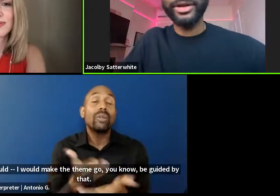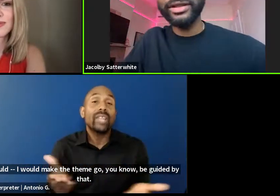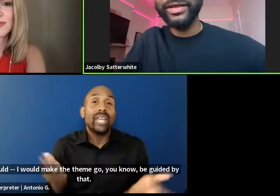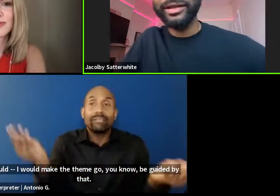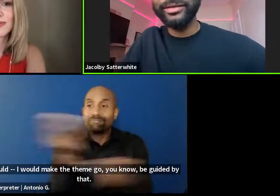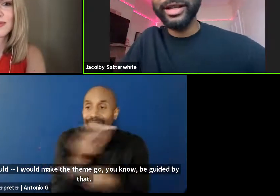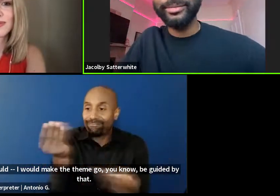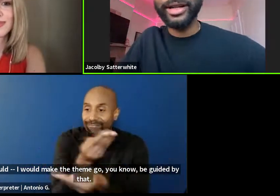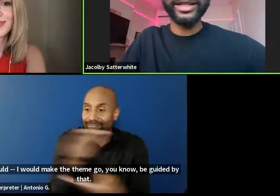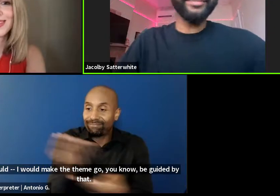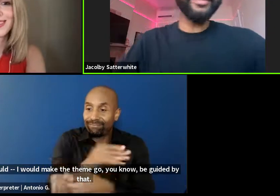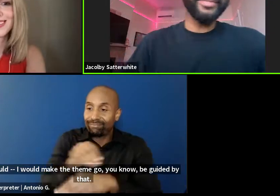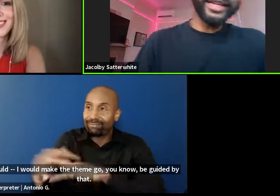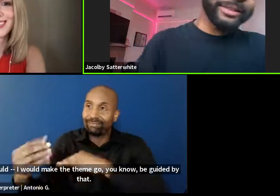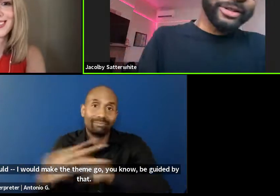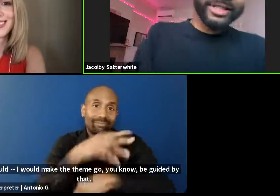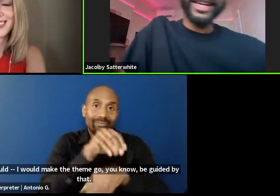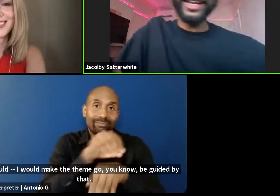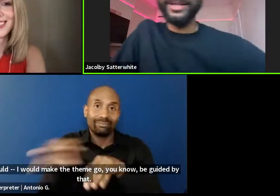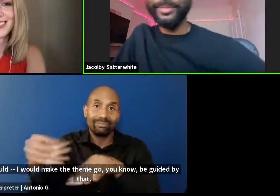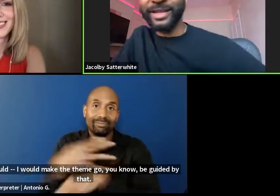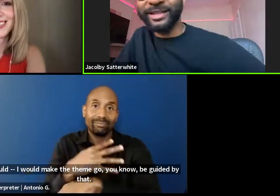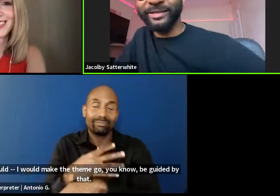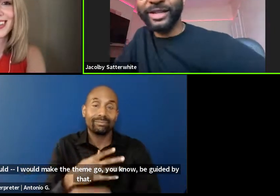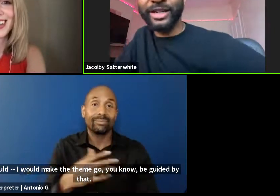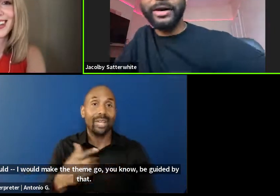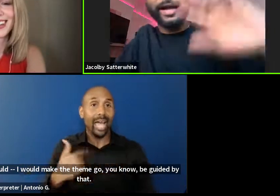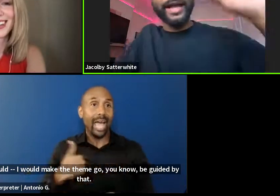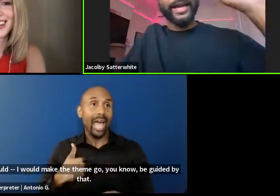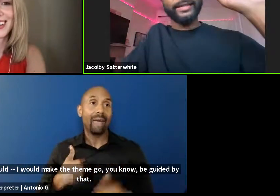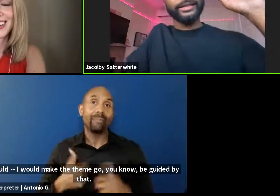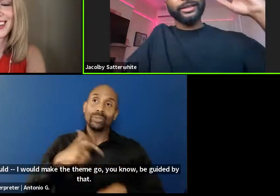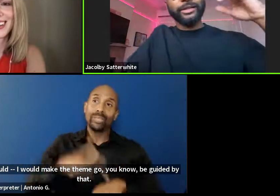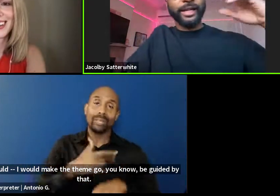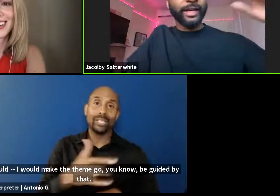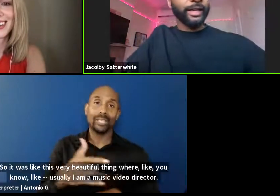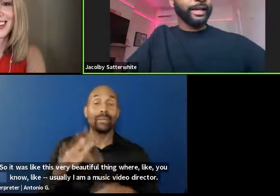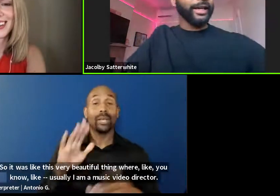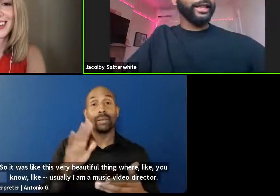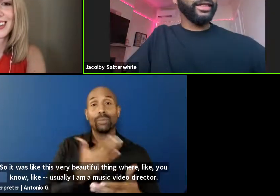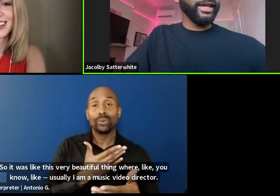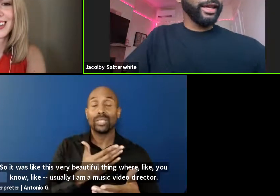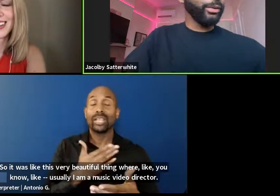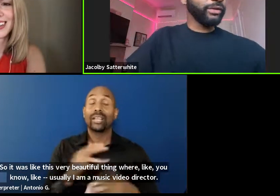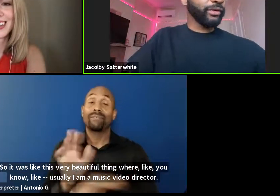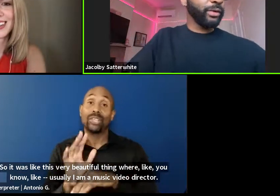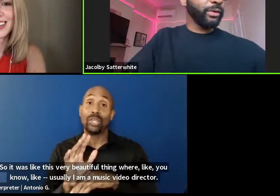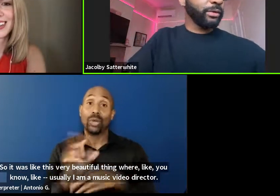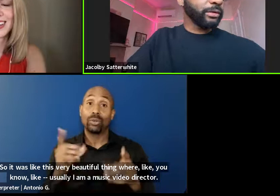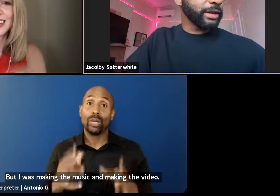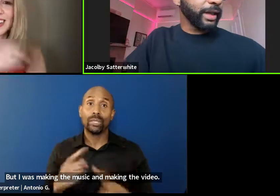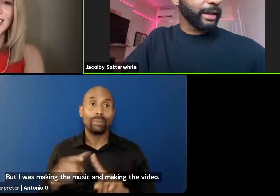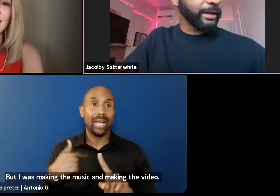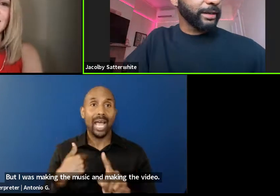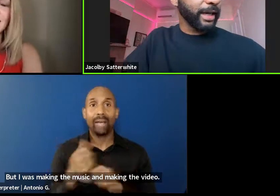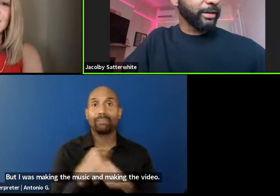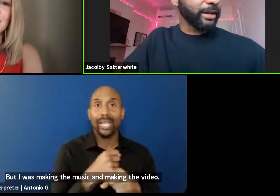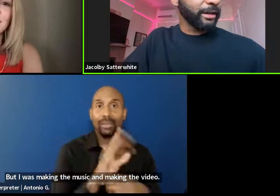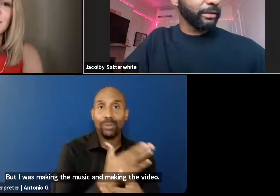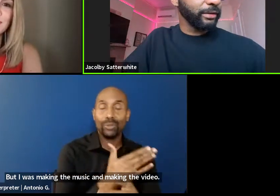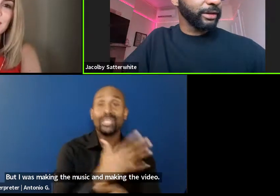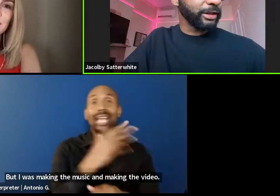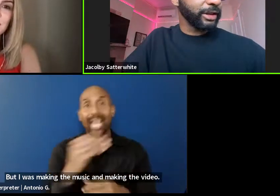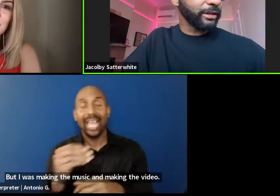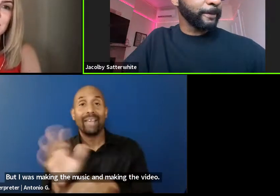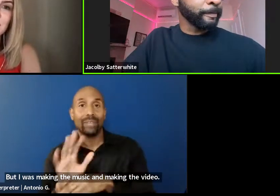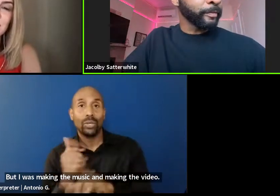usually I'm a music video director, but I was like making the music and making the video. And so like it was cool to like see how they